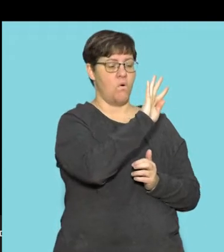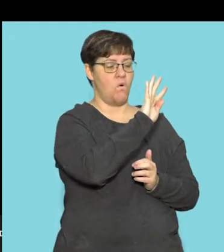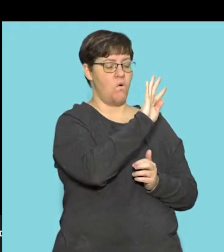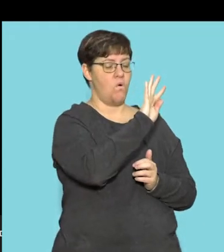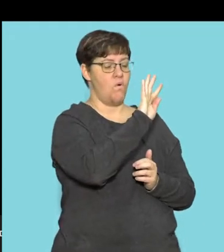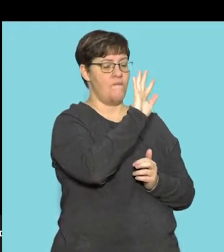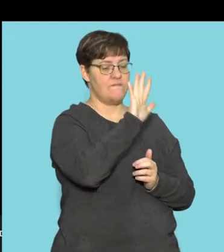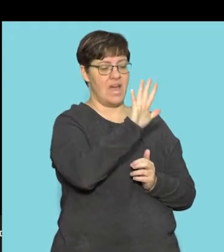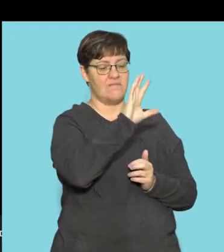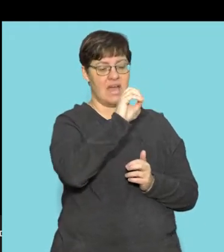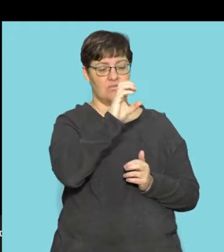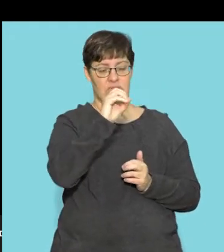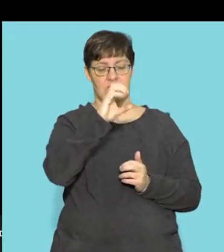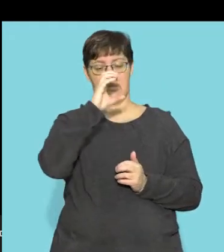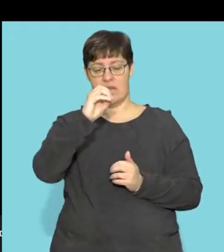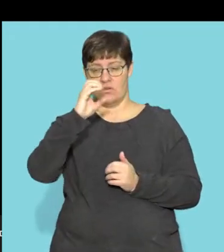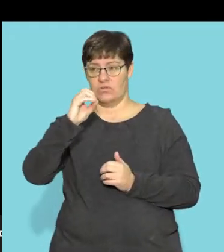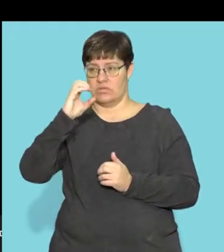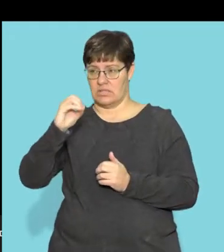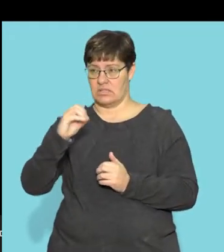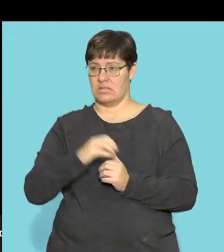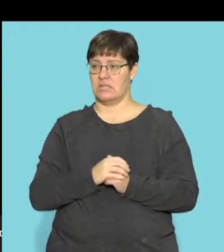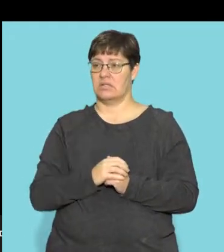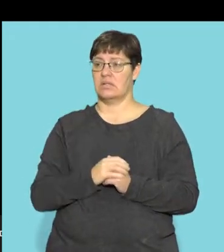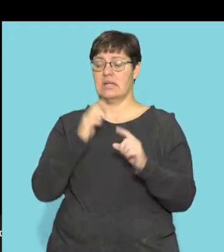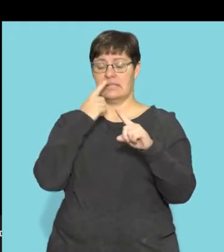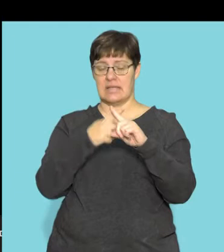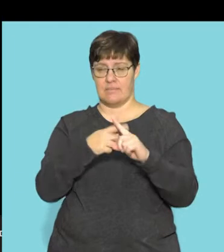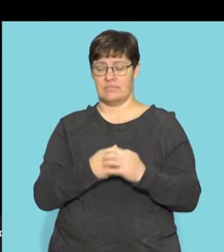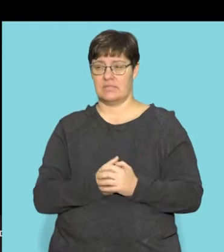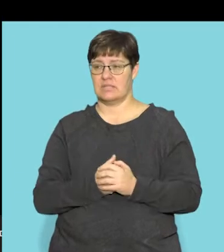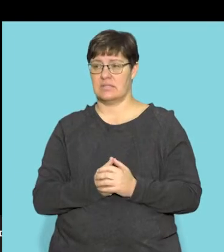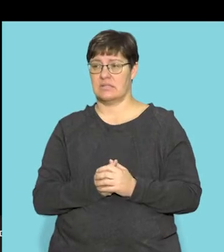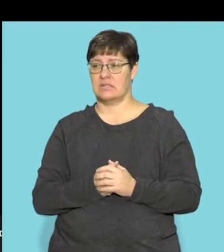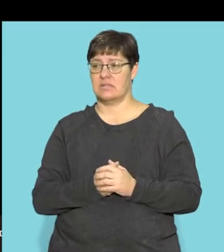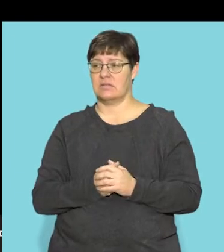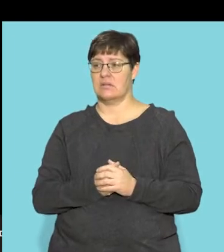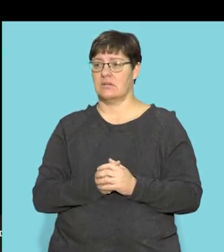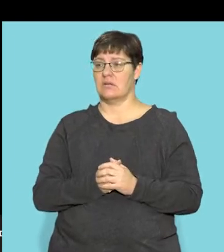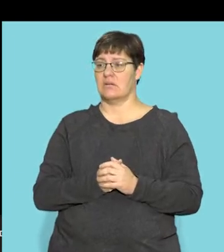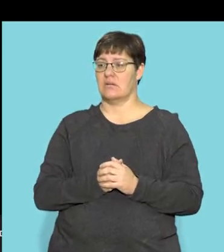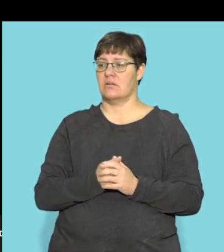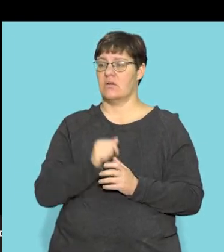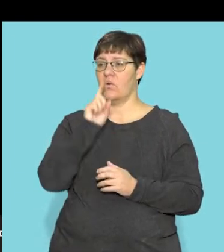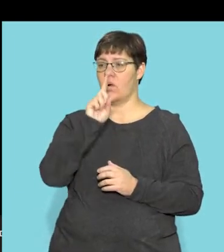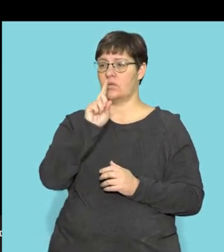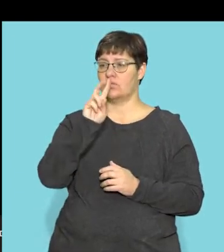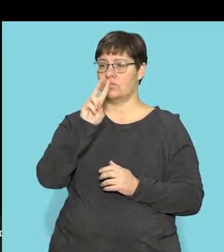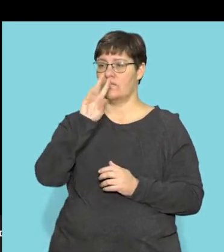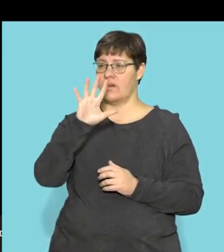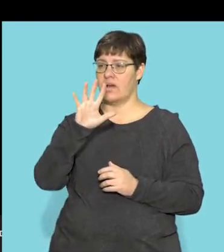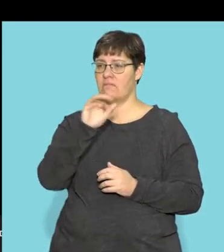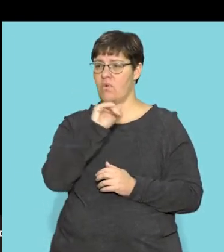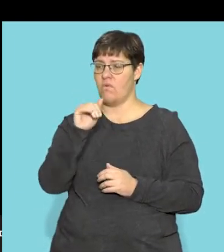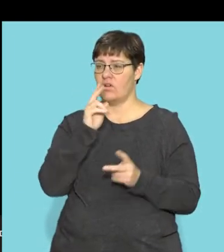4,500,000. Multiply this by the denominator. 125 over 12. It gives